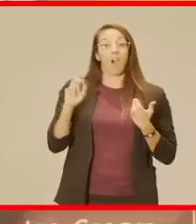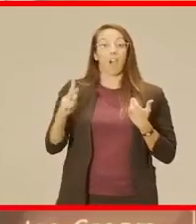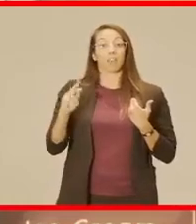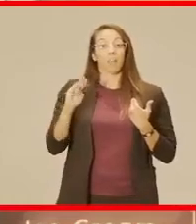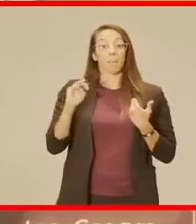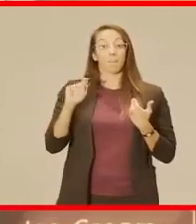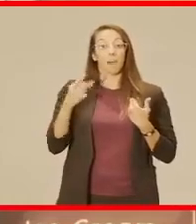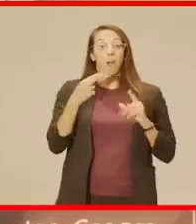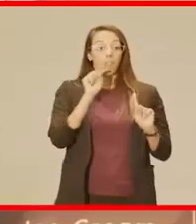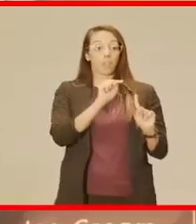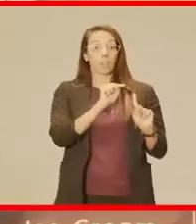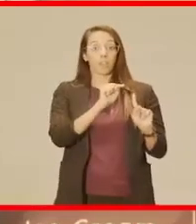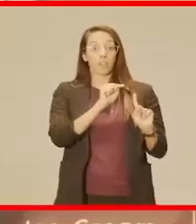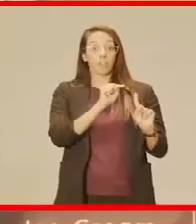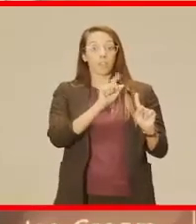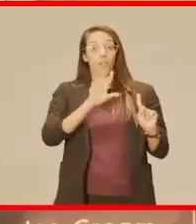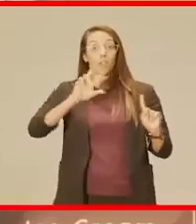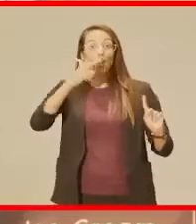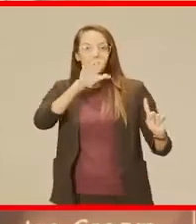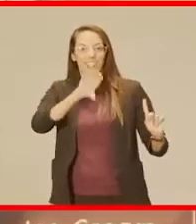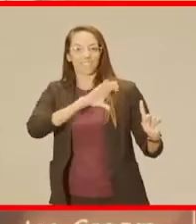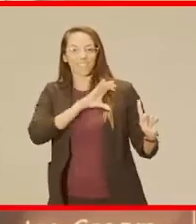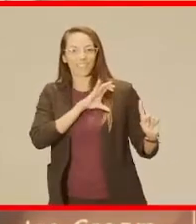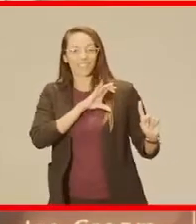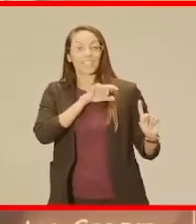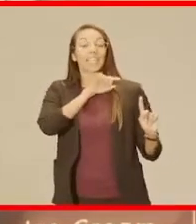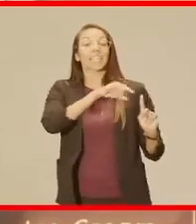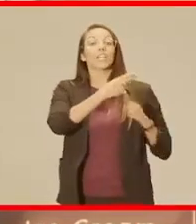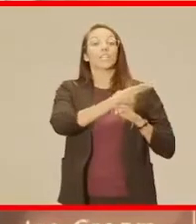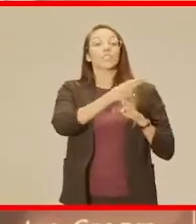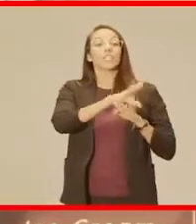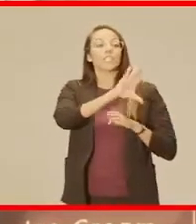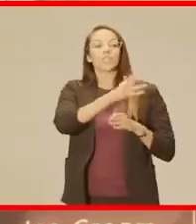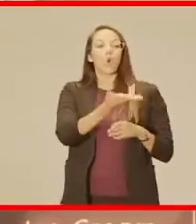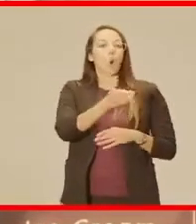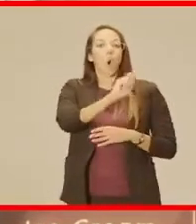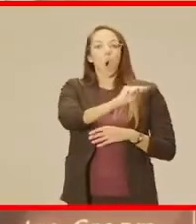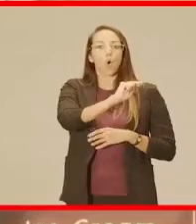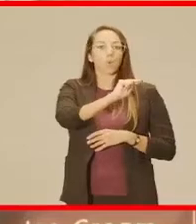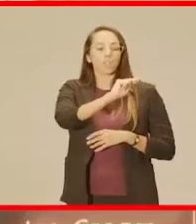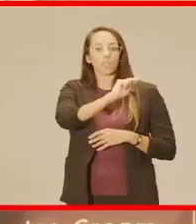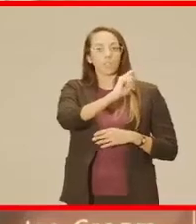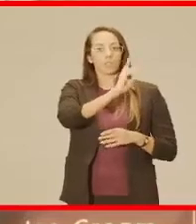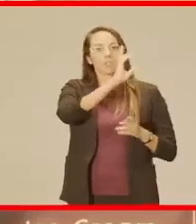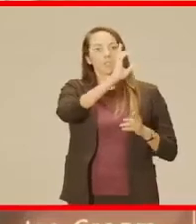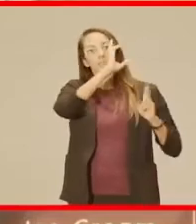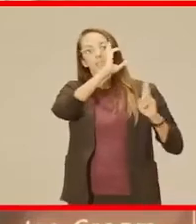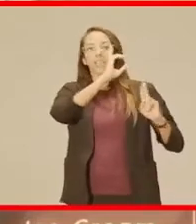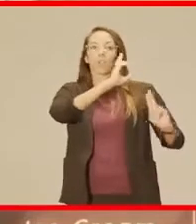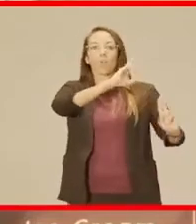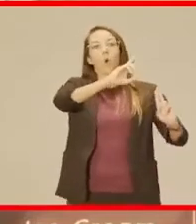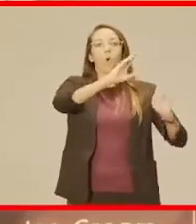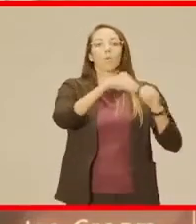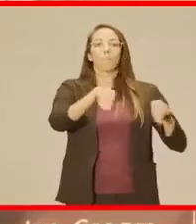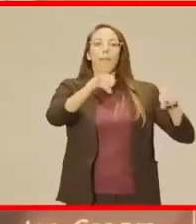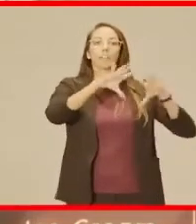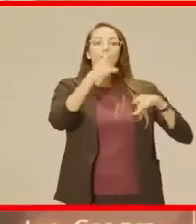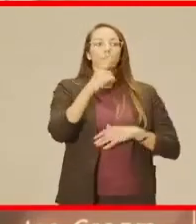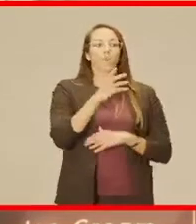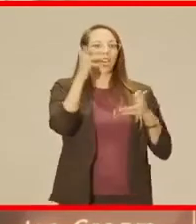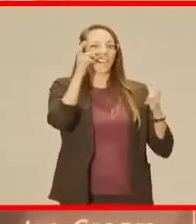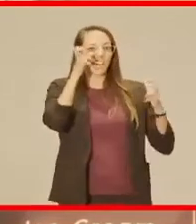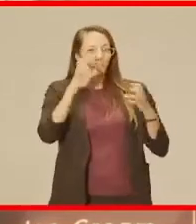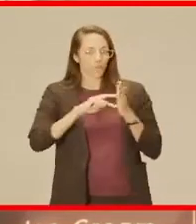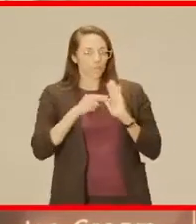A bad person who uses a miraculous of his own for evil purposes. Now, the miraculouses